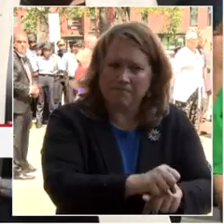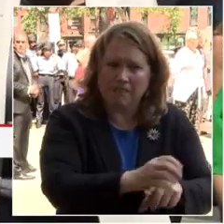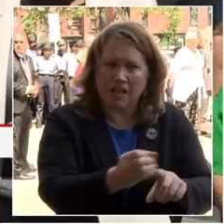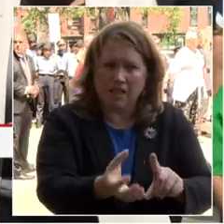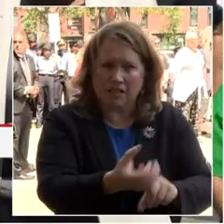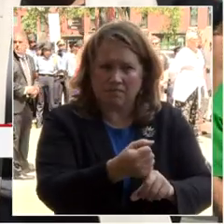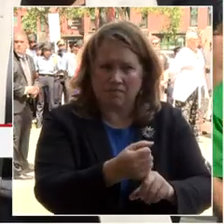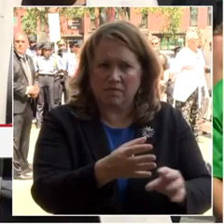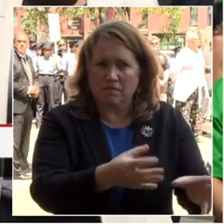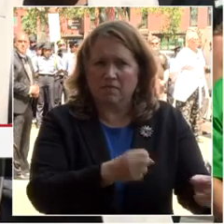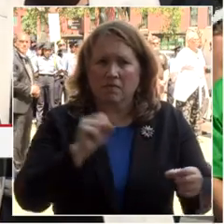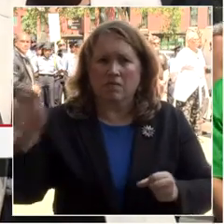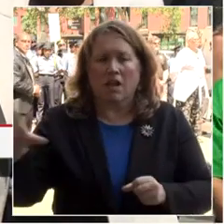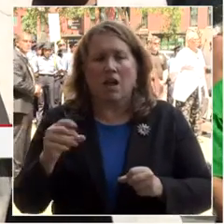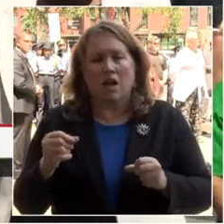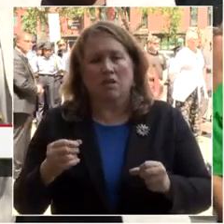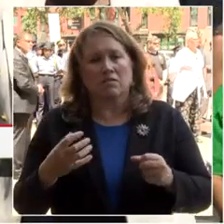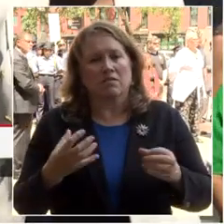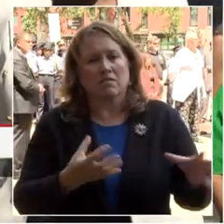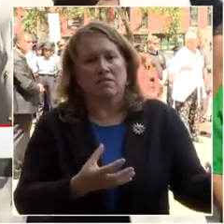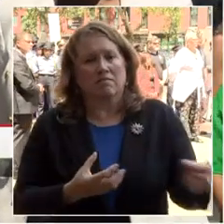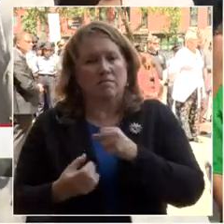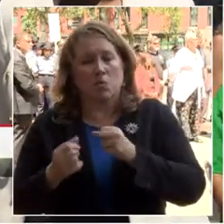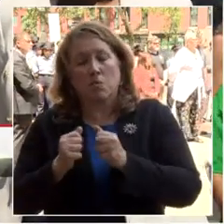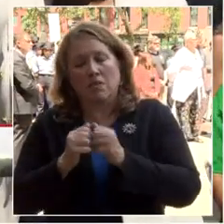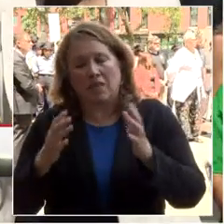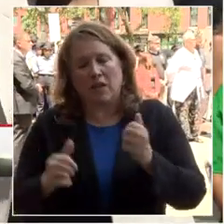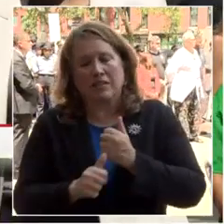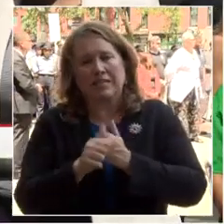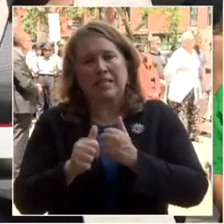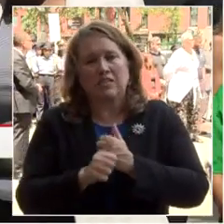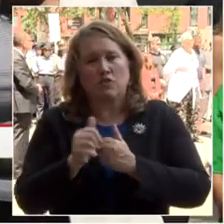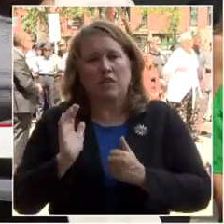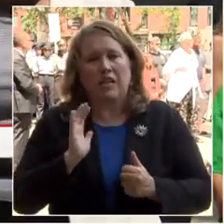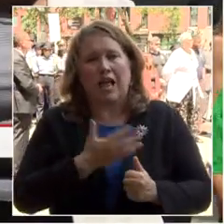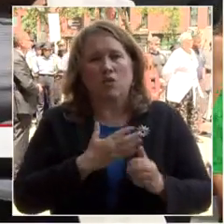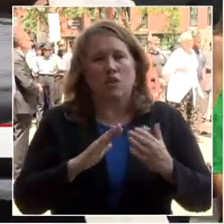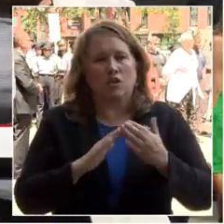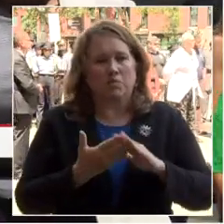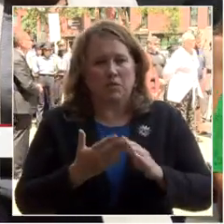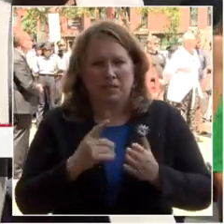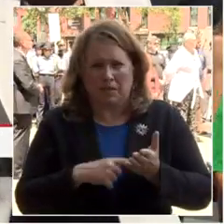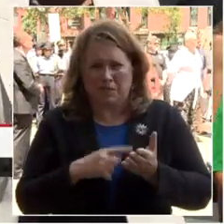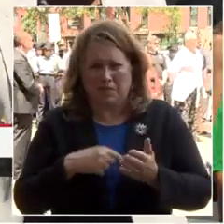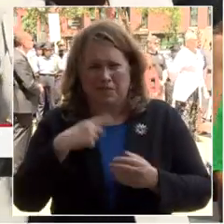public safety. You know, quite frankly, when I see some of these ATVs going up and down the street,